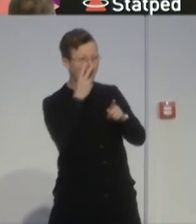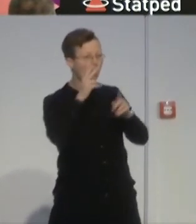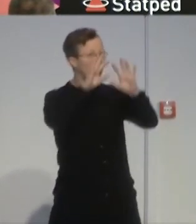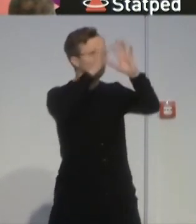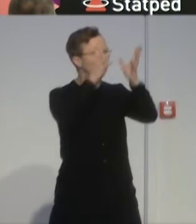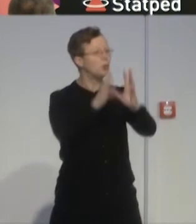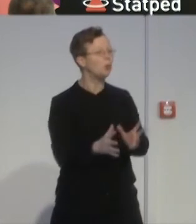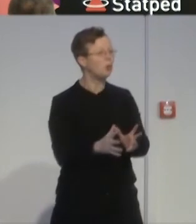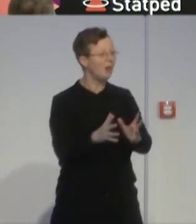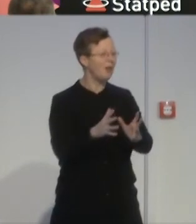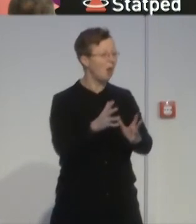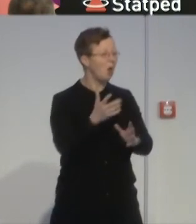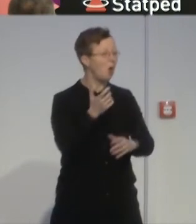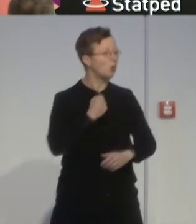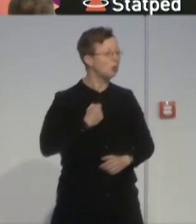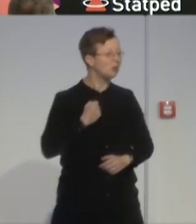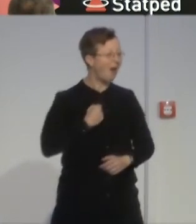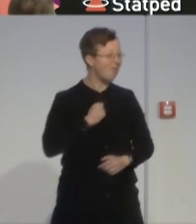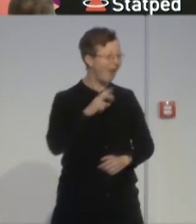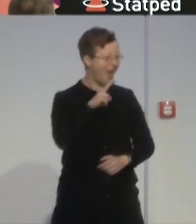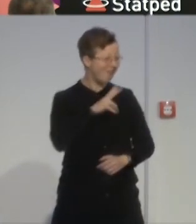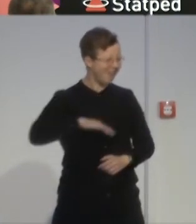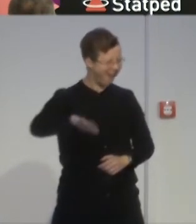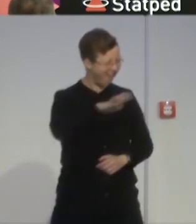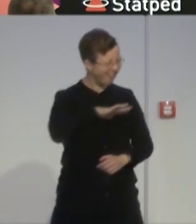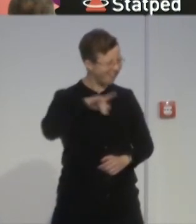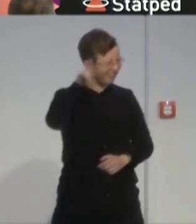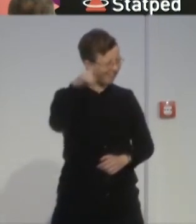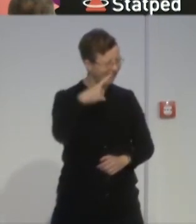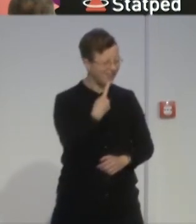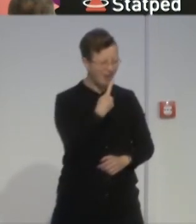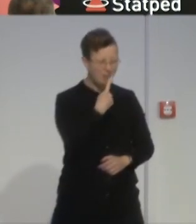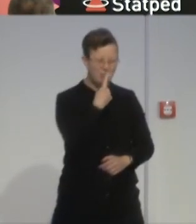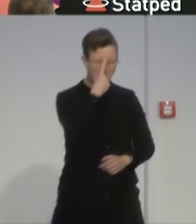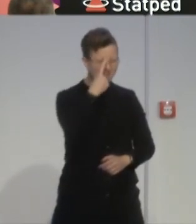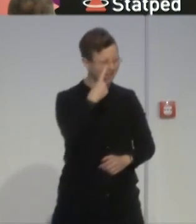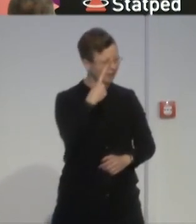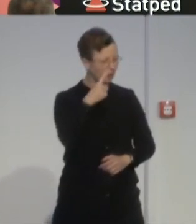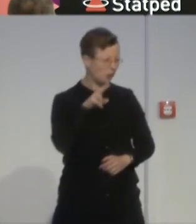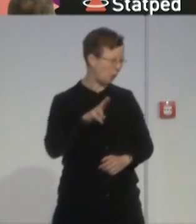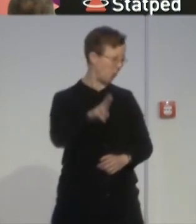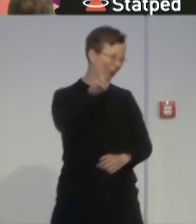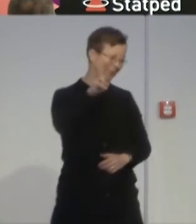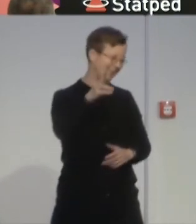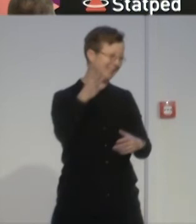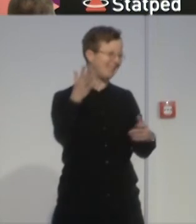Vigeland. It's probably the most archetypical